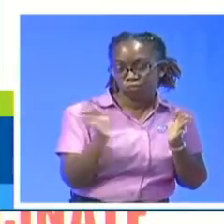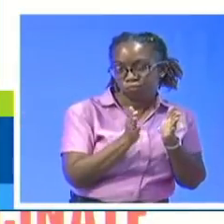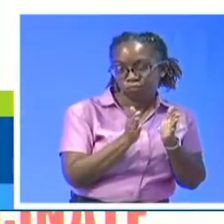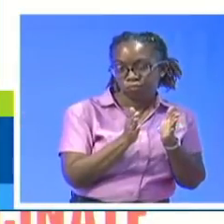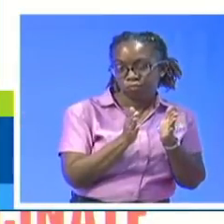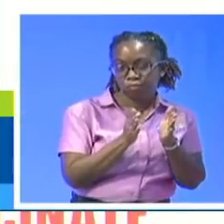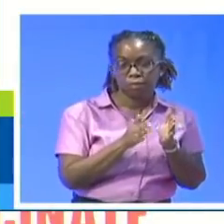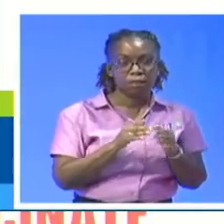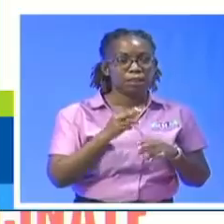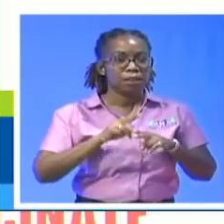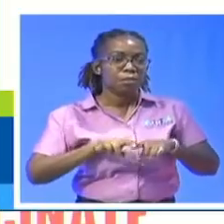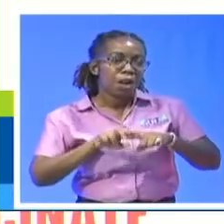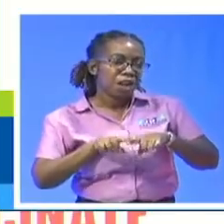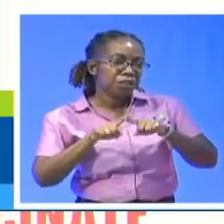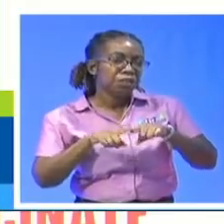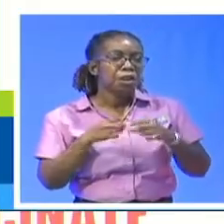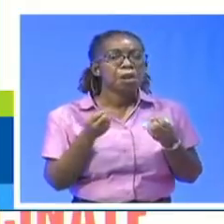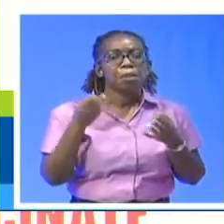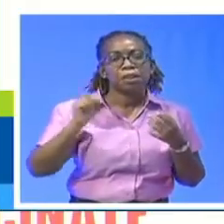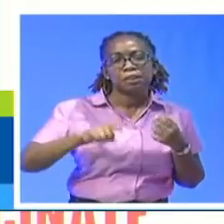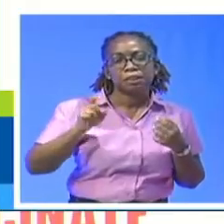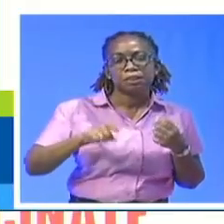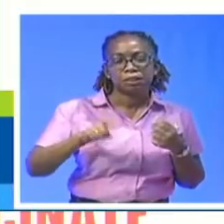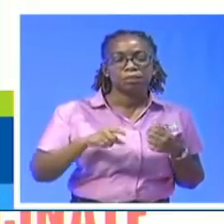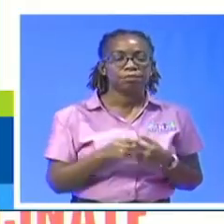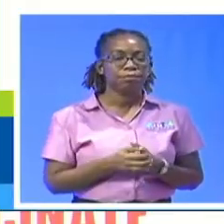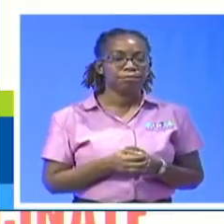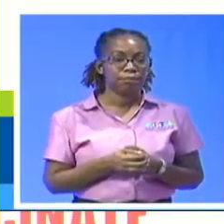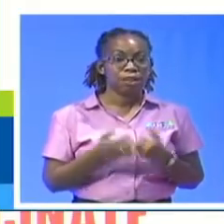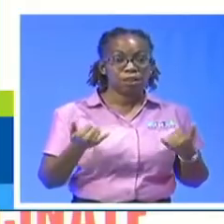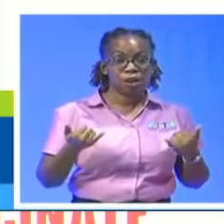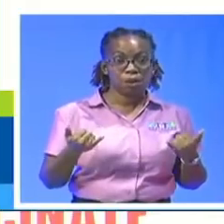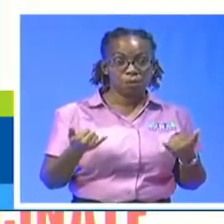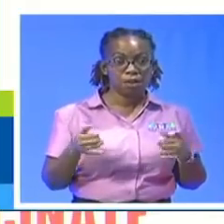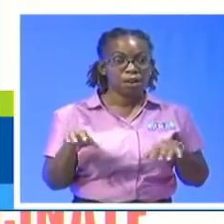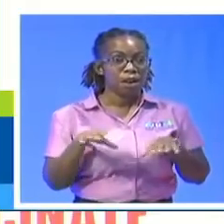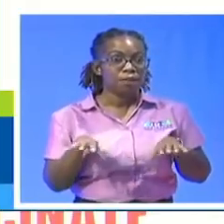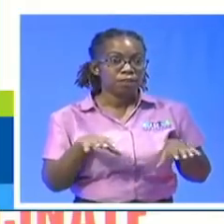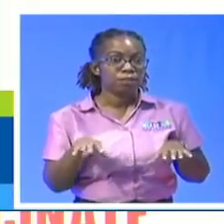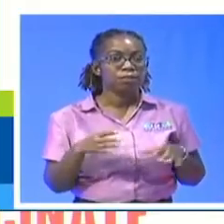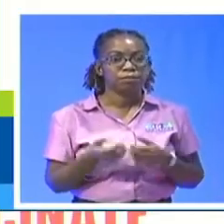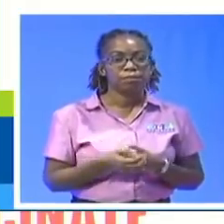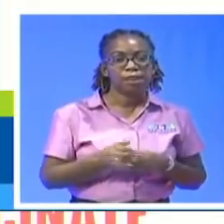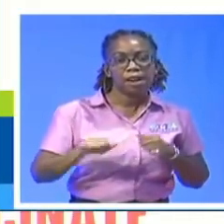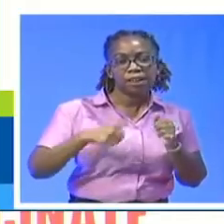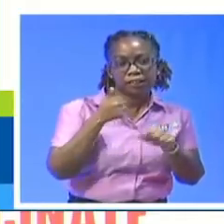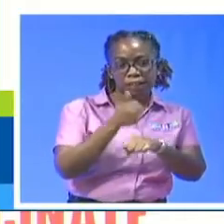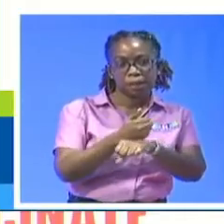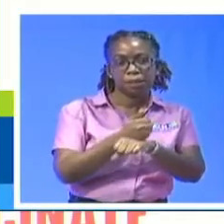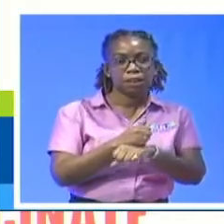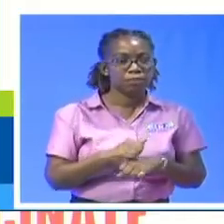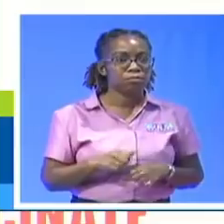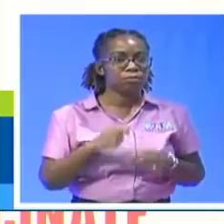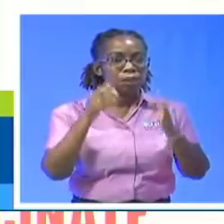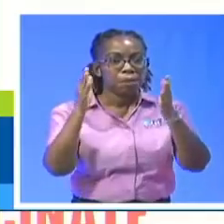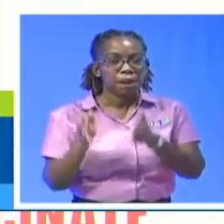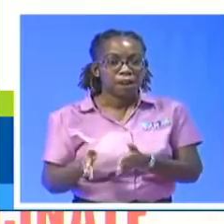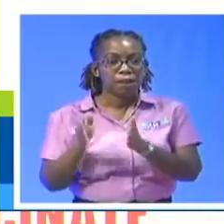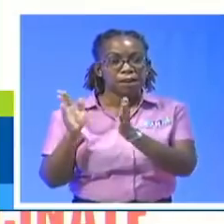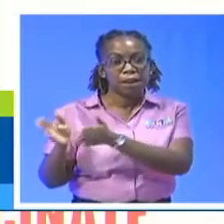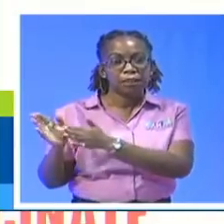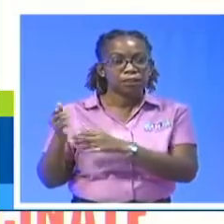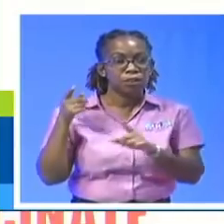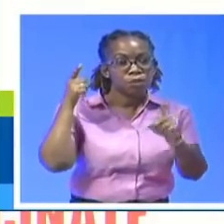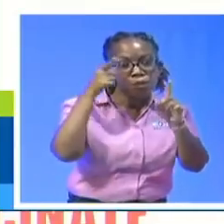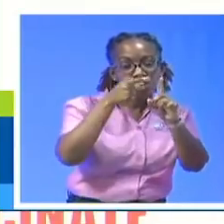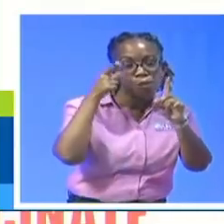of the response. Our ongoing activities are the establishment of our objectives, strategize our